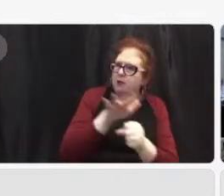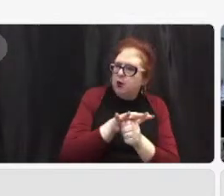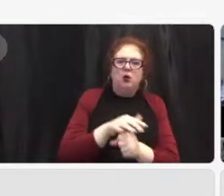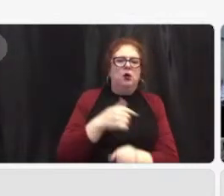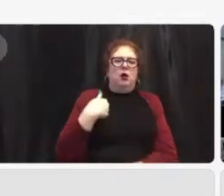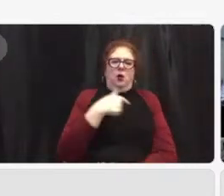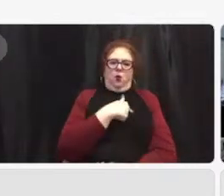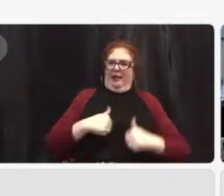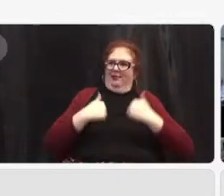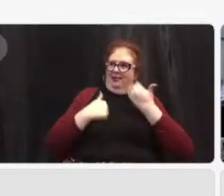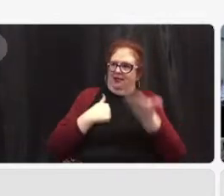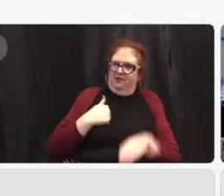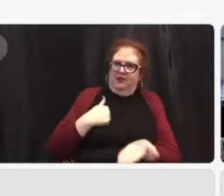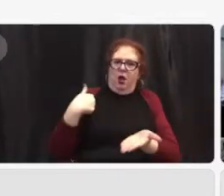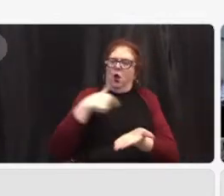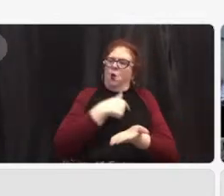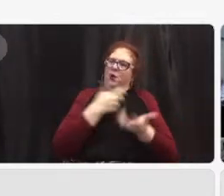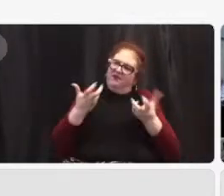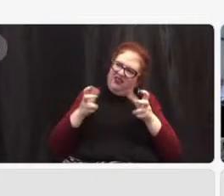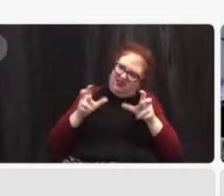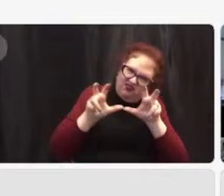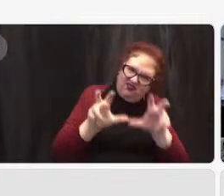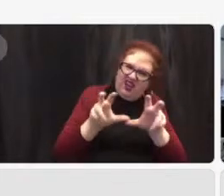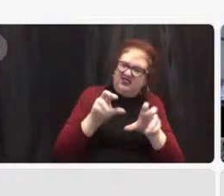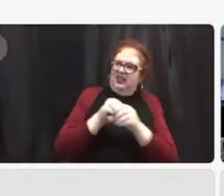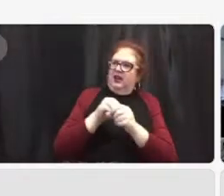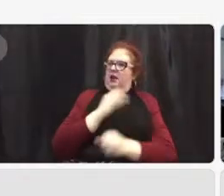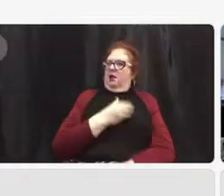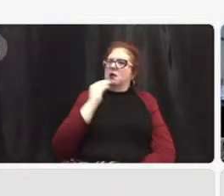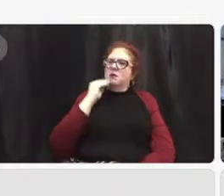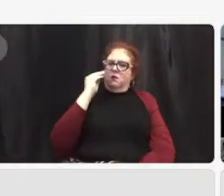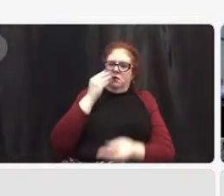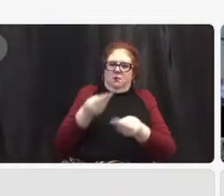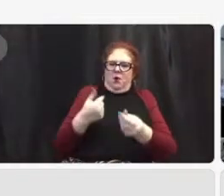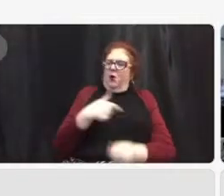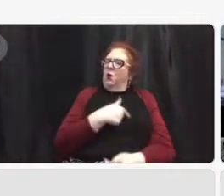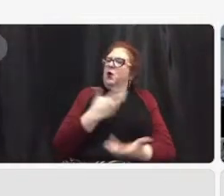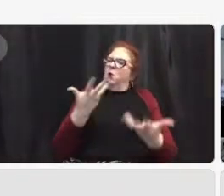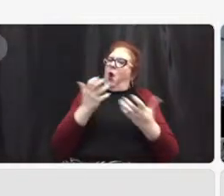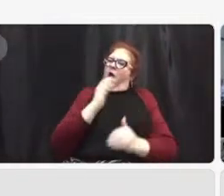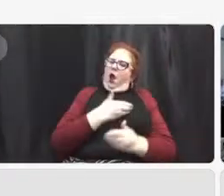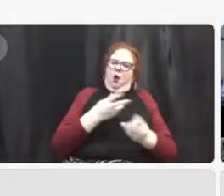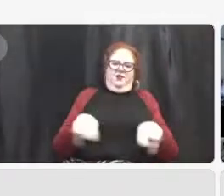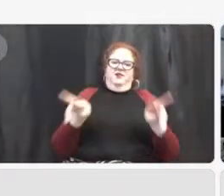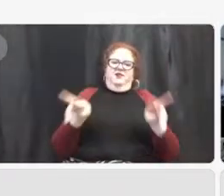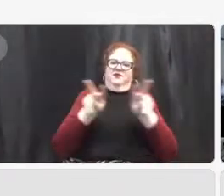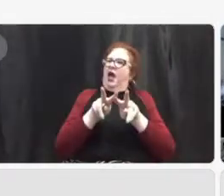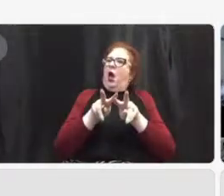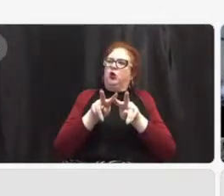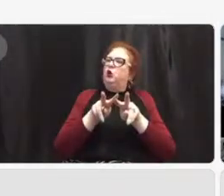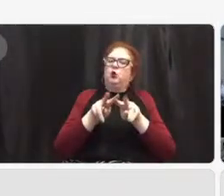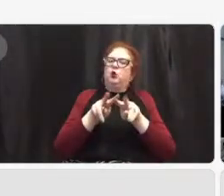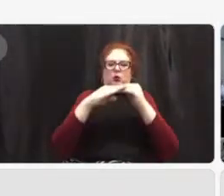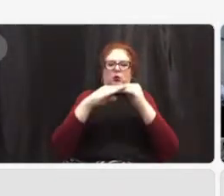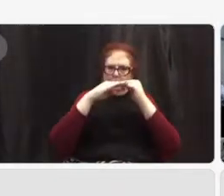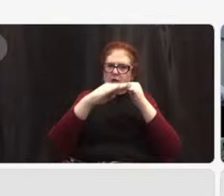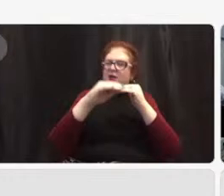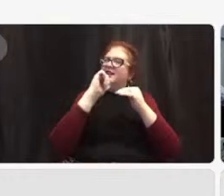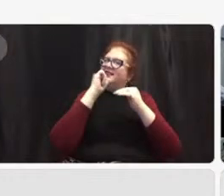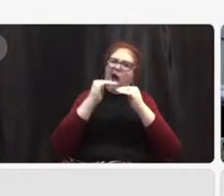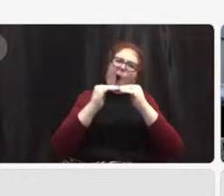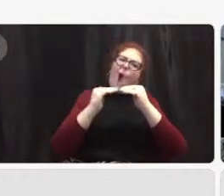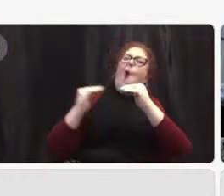We live there, we've invested in there. We want our value to stay not overinflated, to be